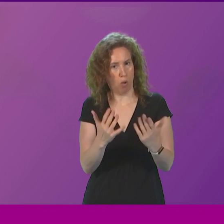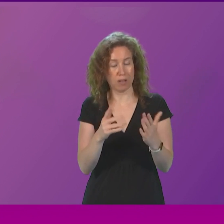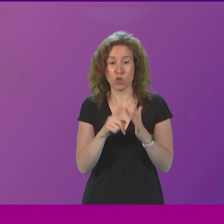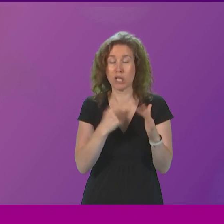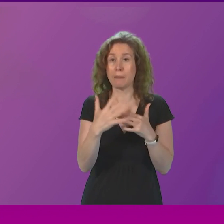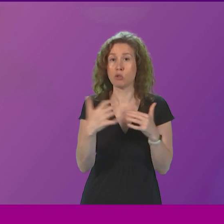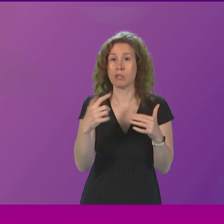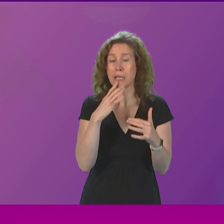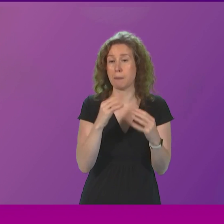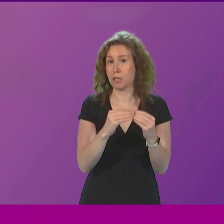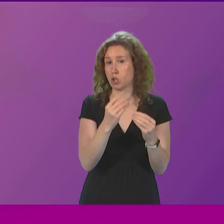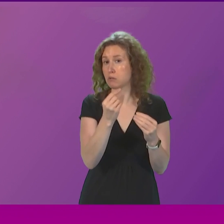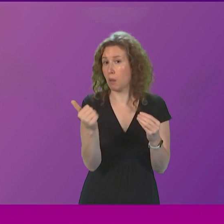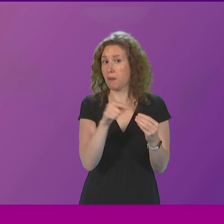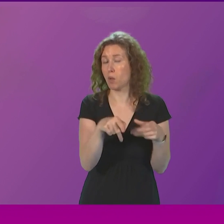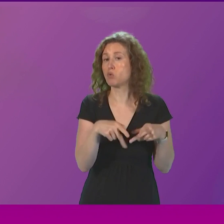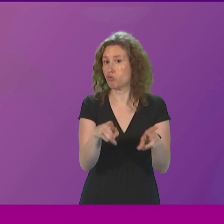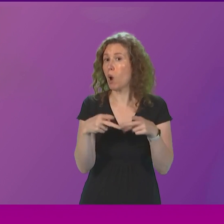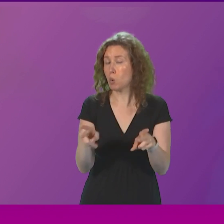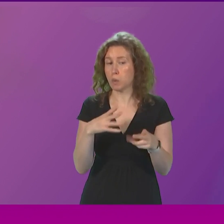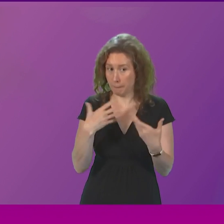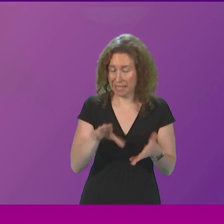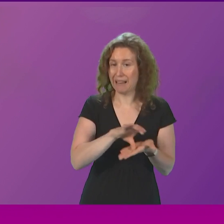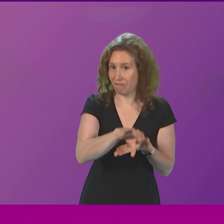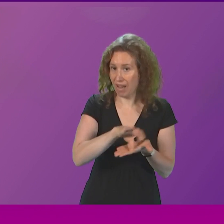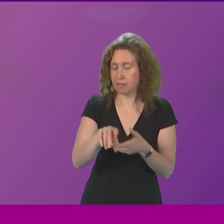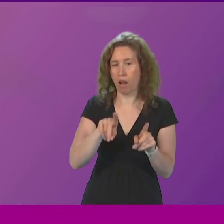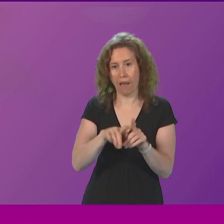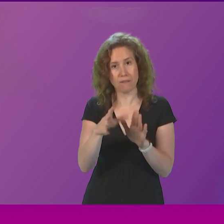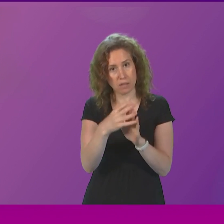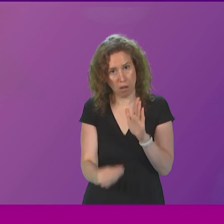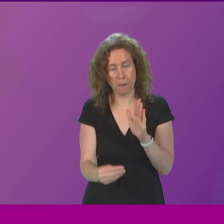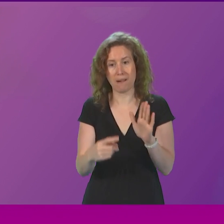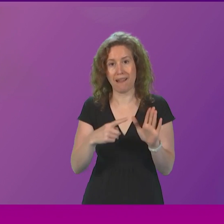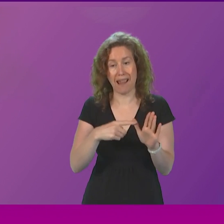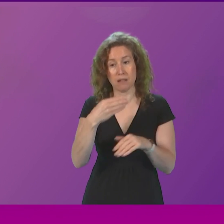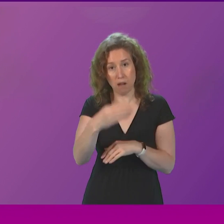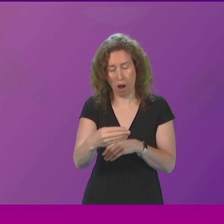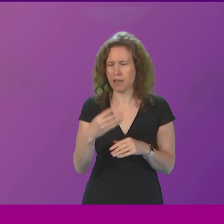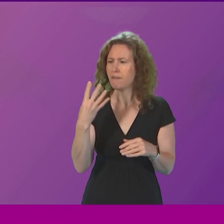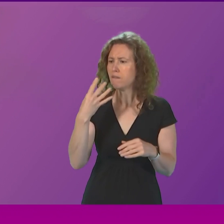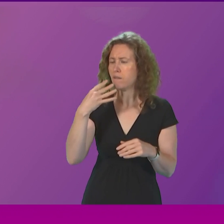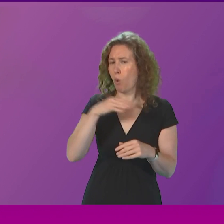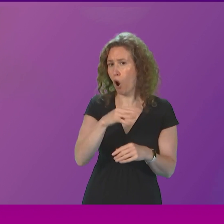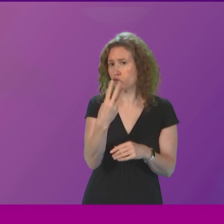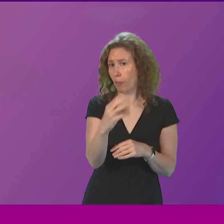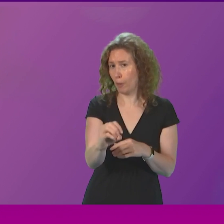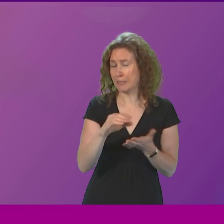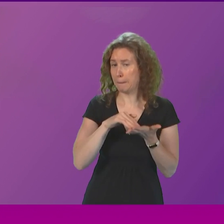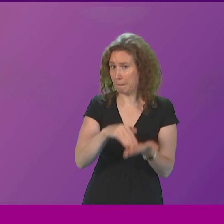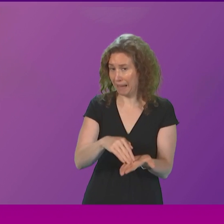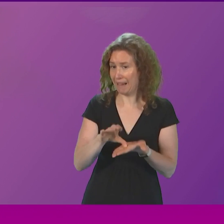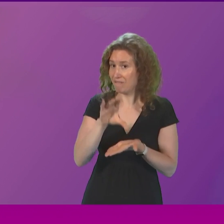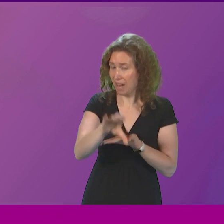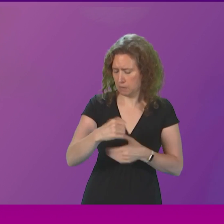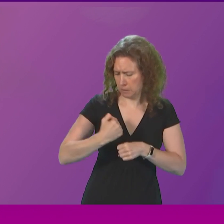Green mentioned a few of the roads that we have invested in. For example, the A9, £430 million of investment that have